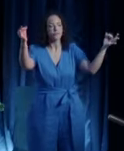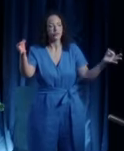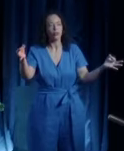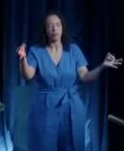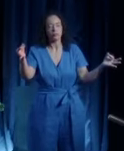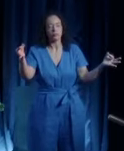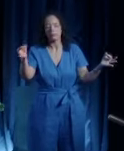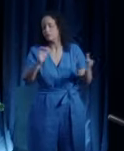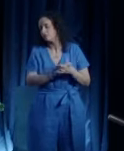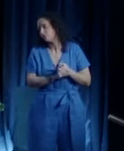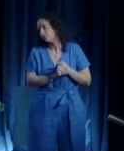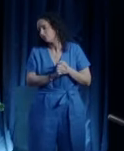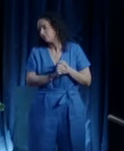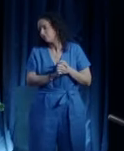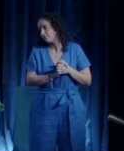The need for